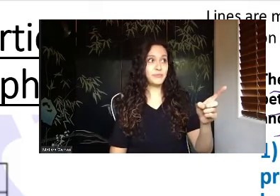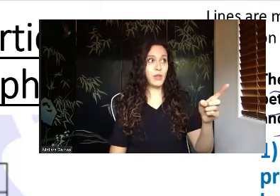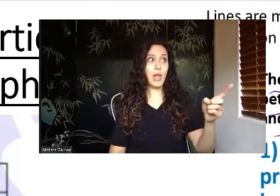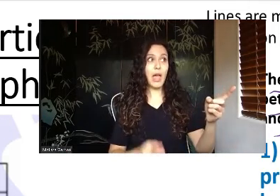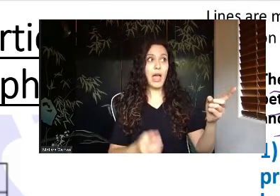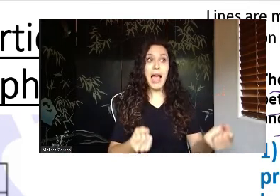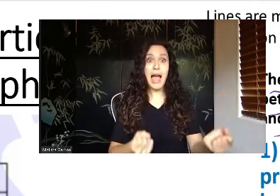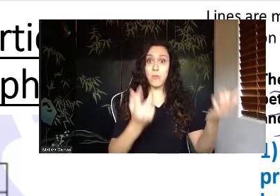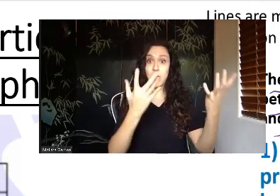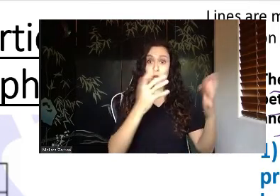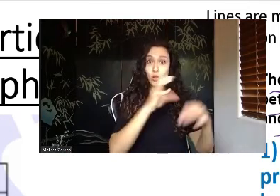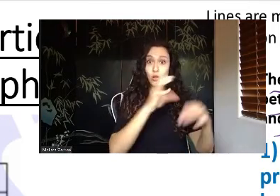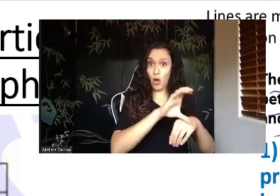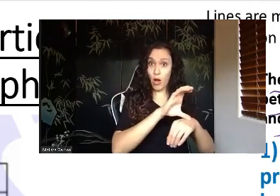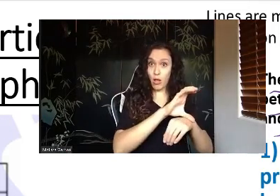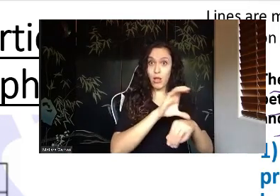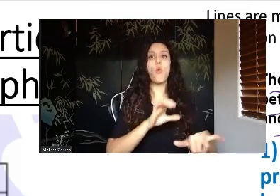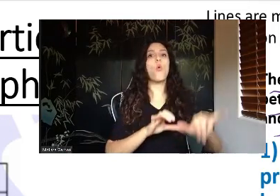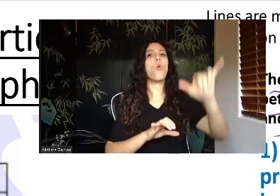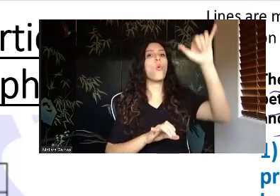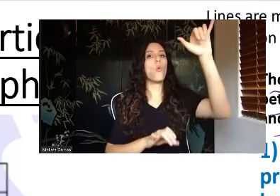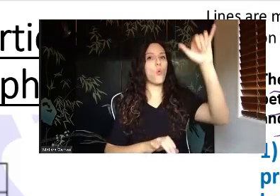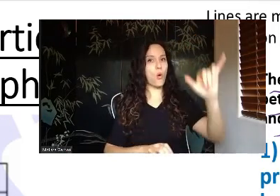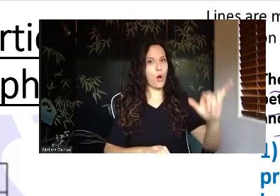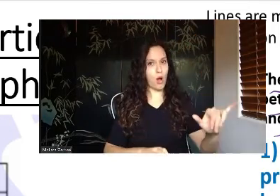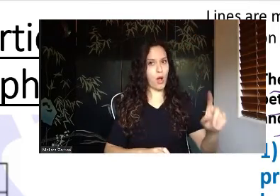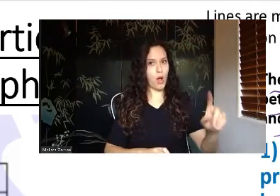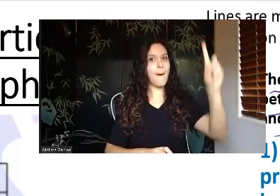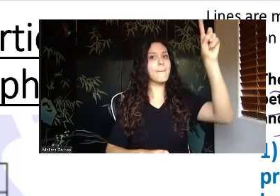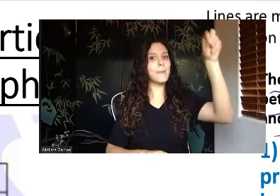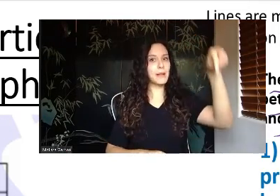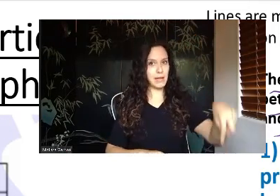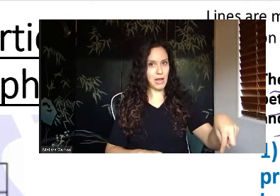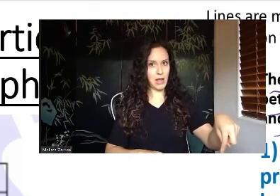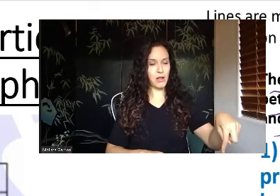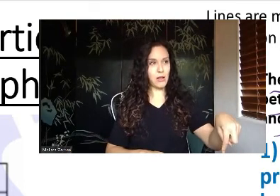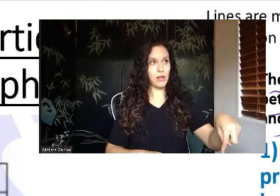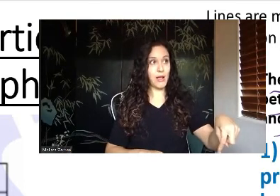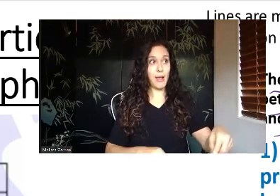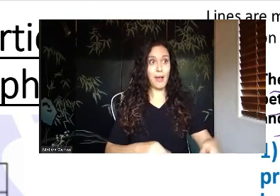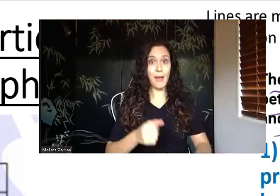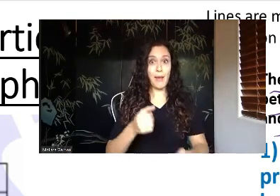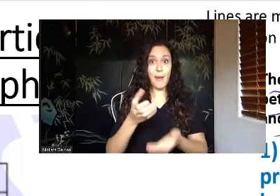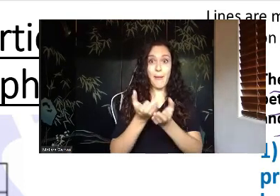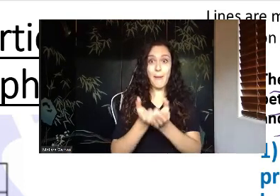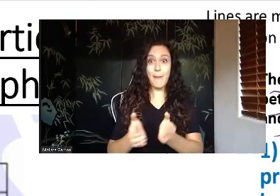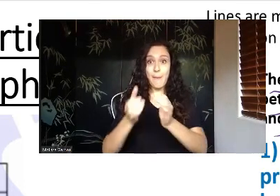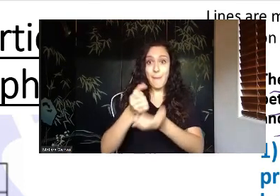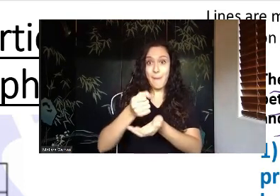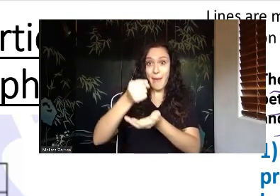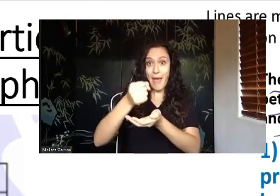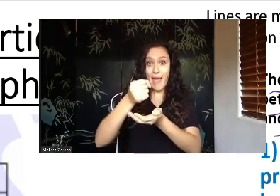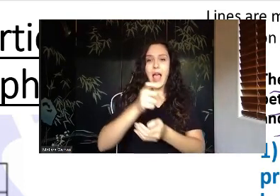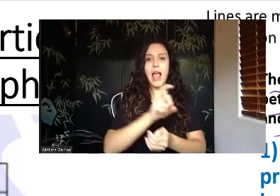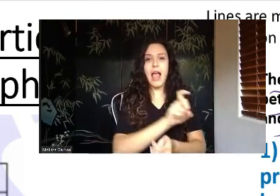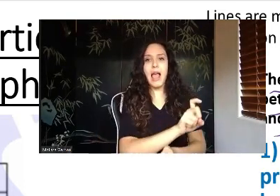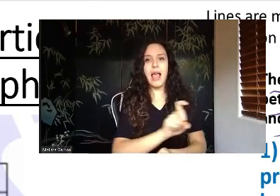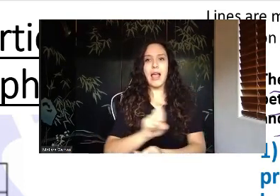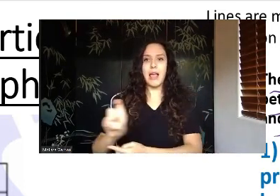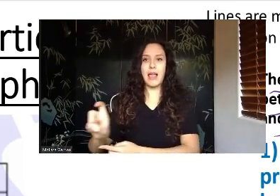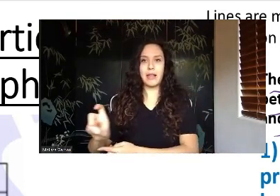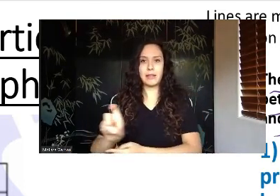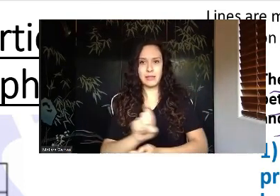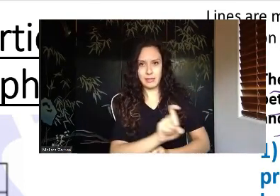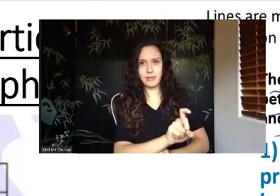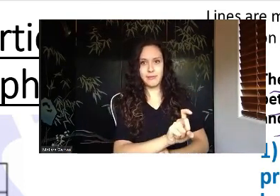about chocolate, right? Number of chocolates represents my y values because it's up and down. Number of bags represent